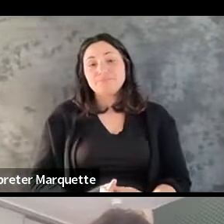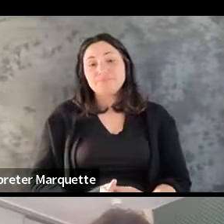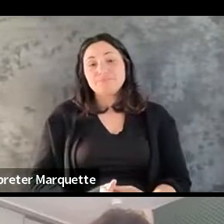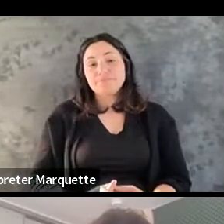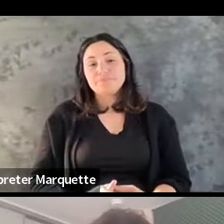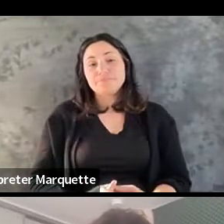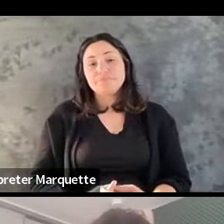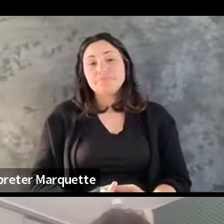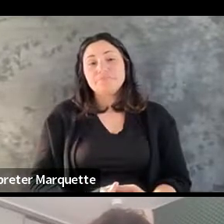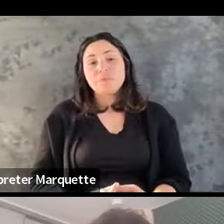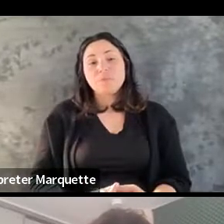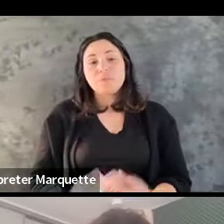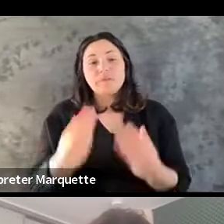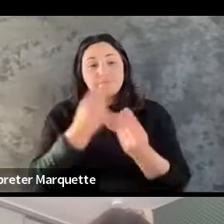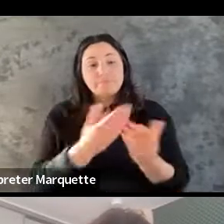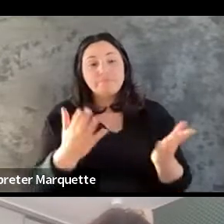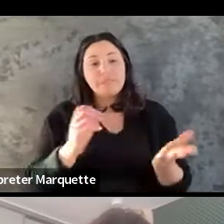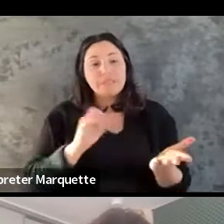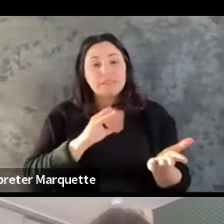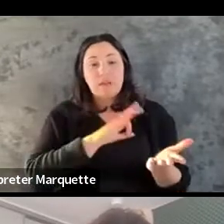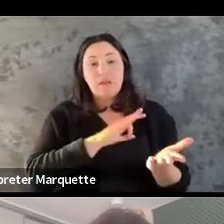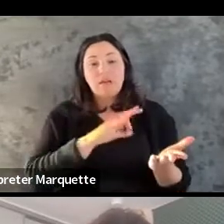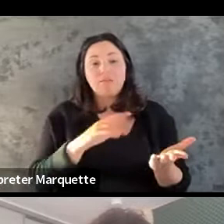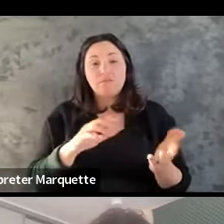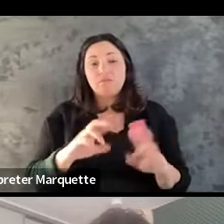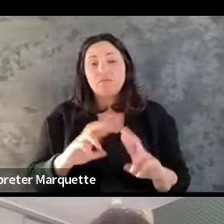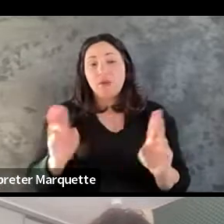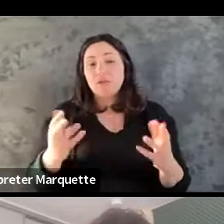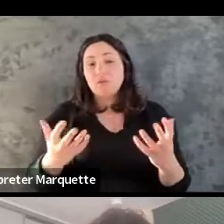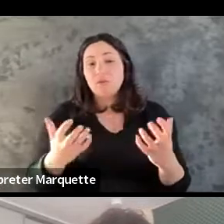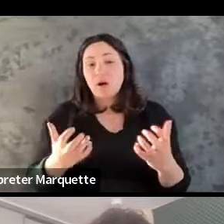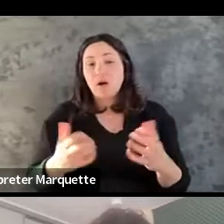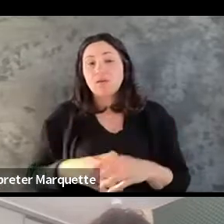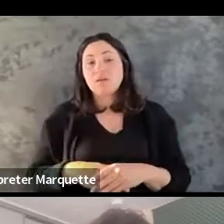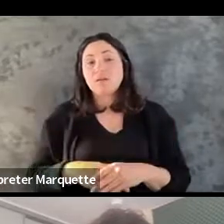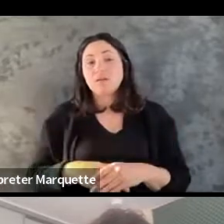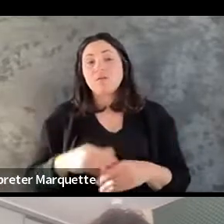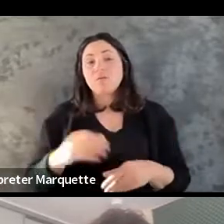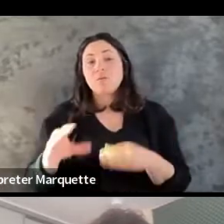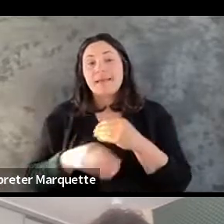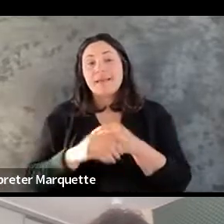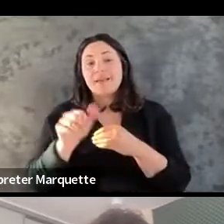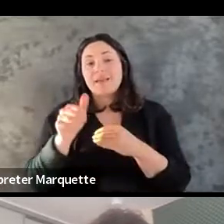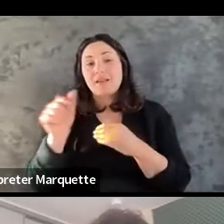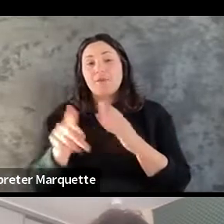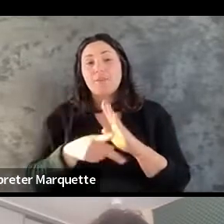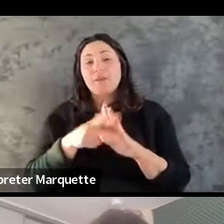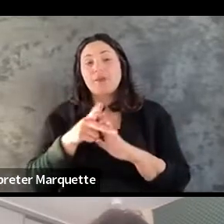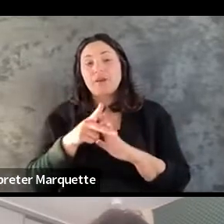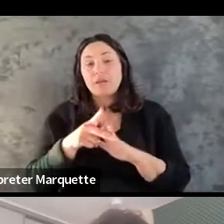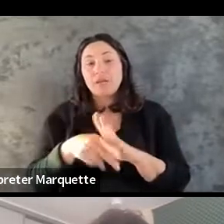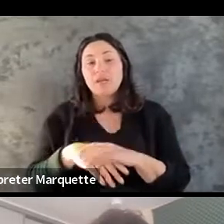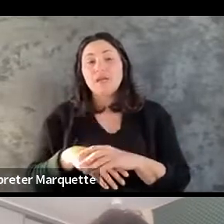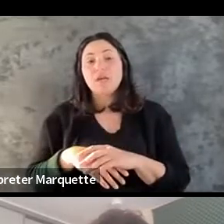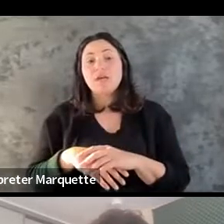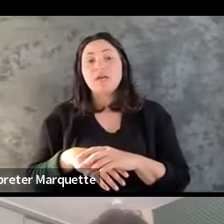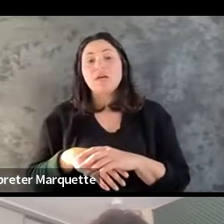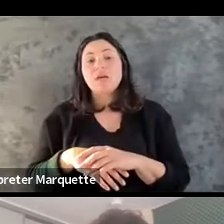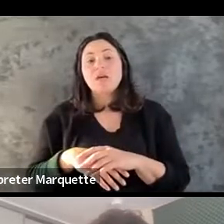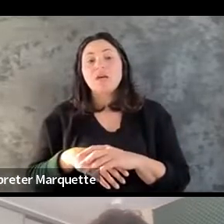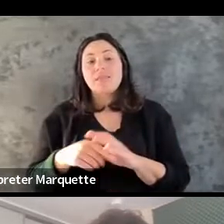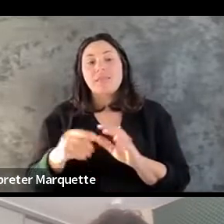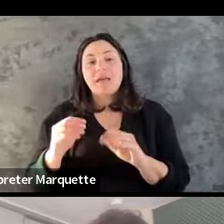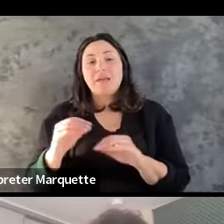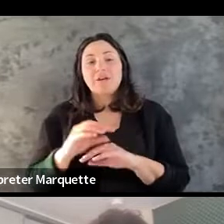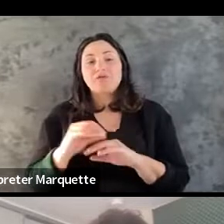on board. For our parents, we will be adding another period, and we're going to be having this advisory class, which